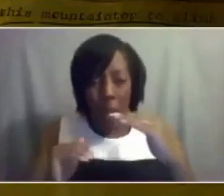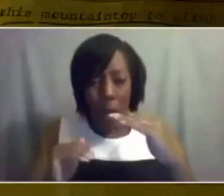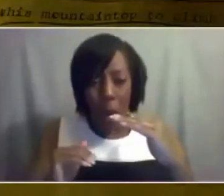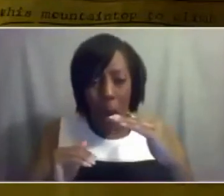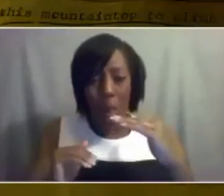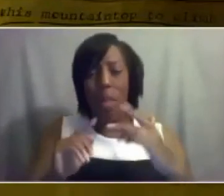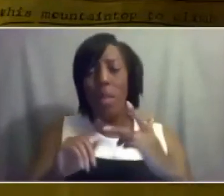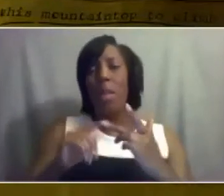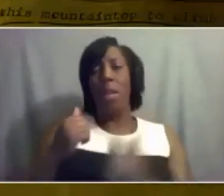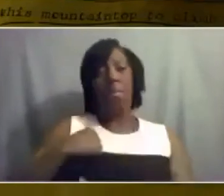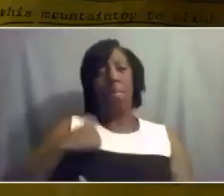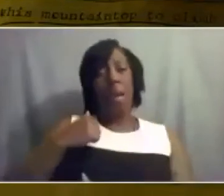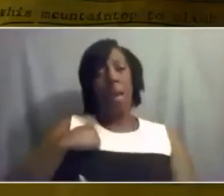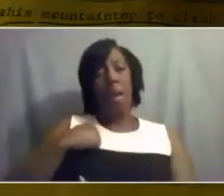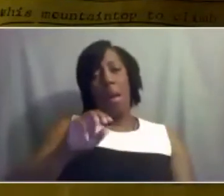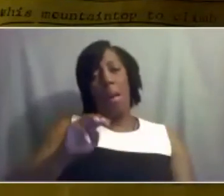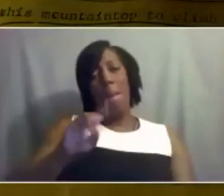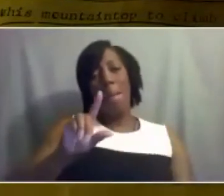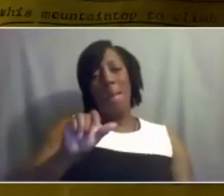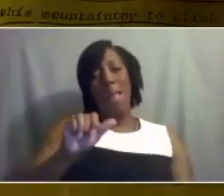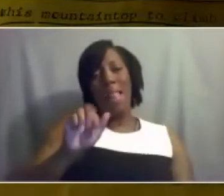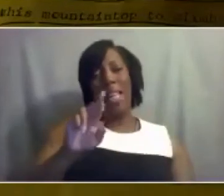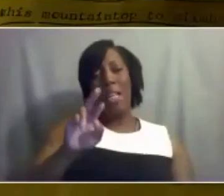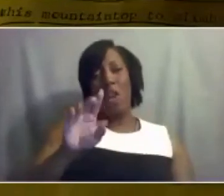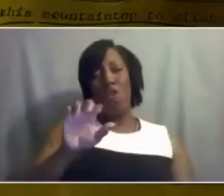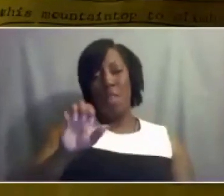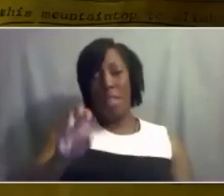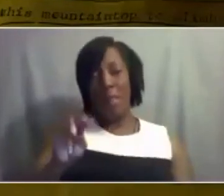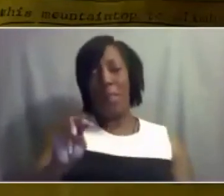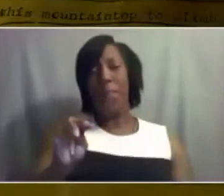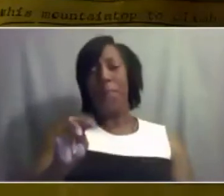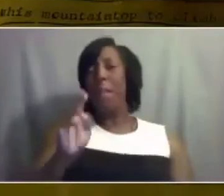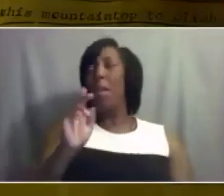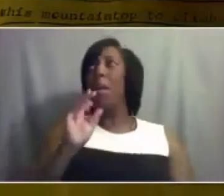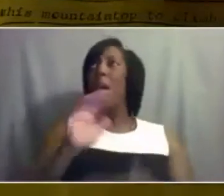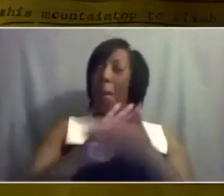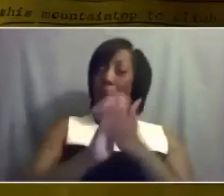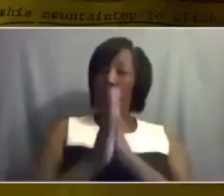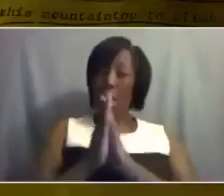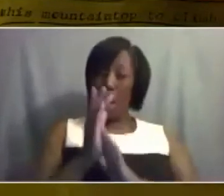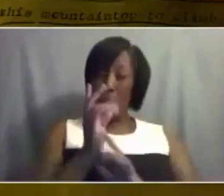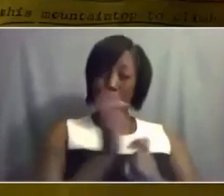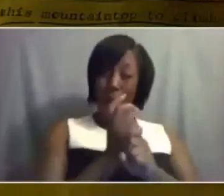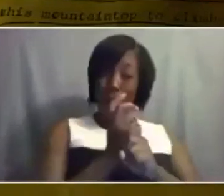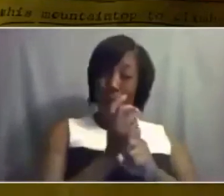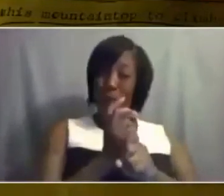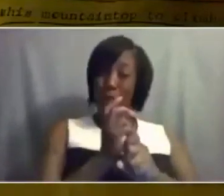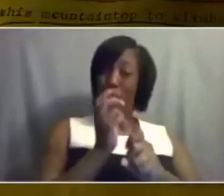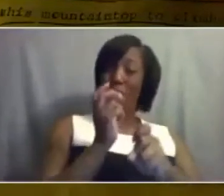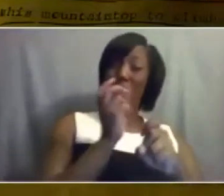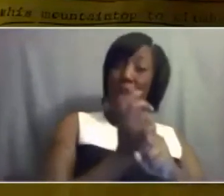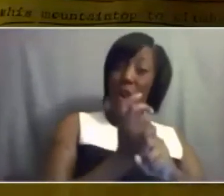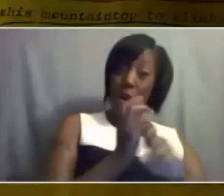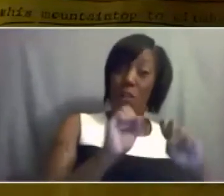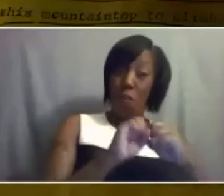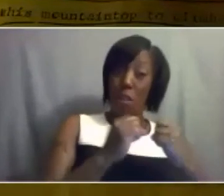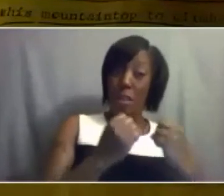militarism, it became harder and harder for the power structure in this society to deal with him.